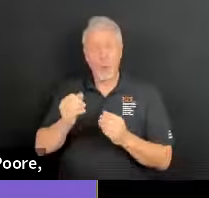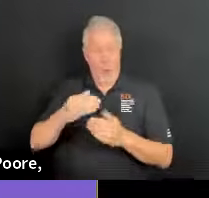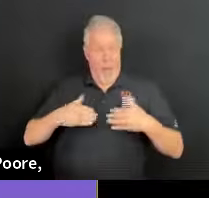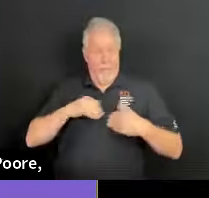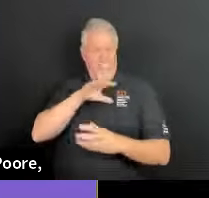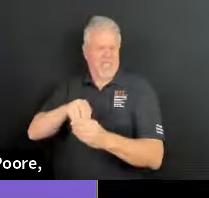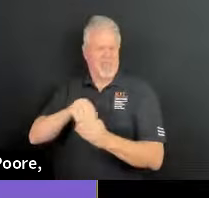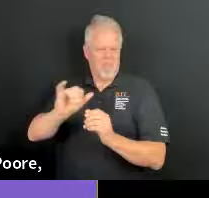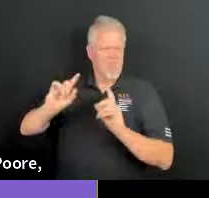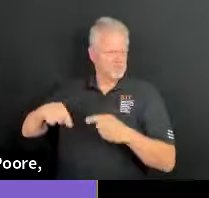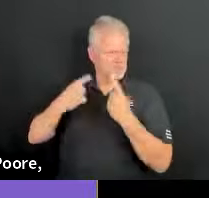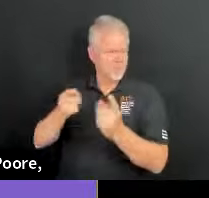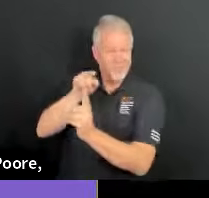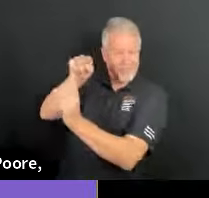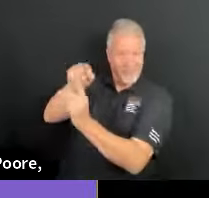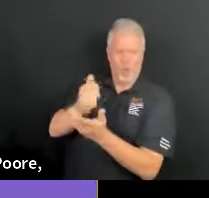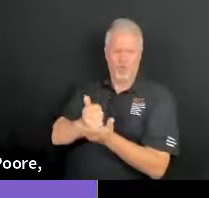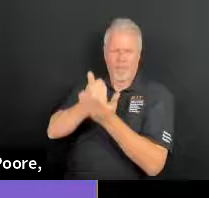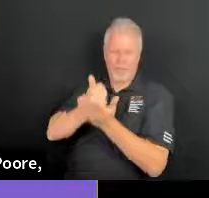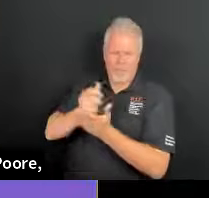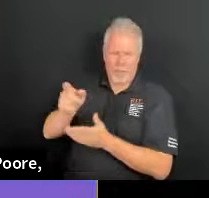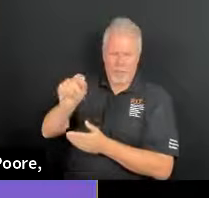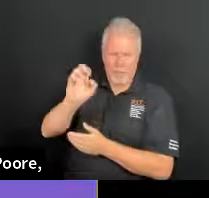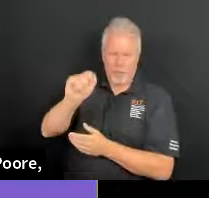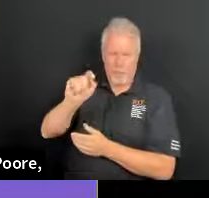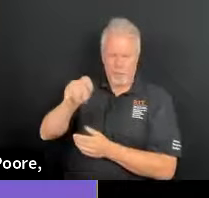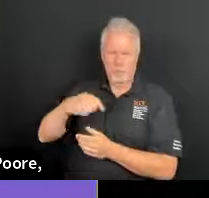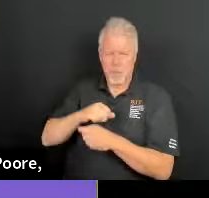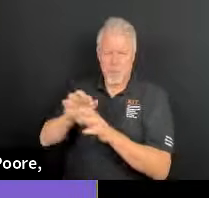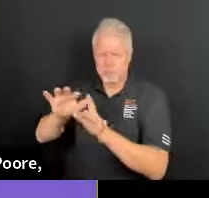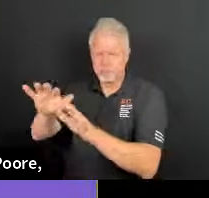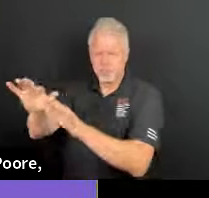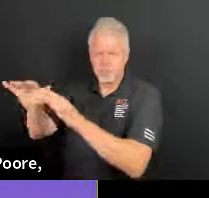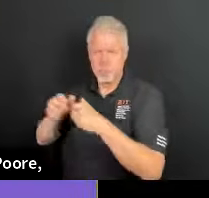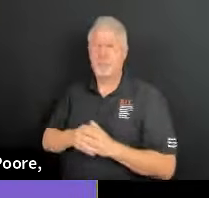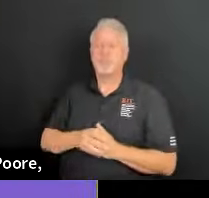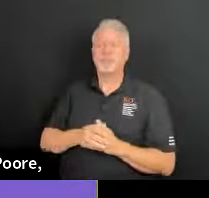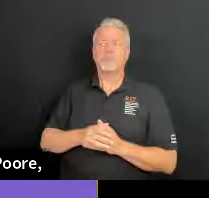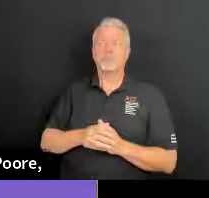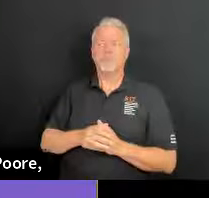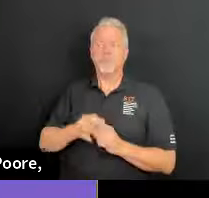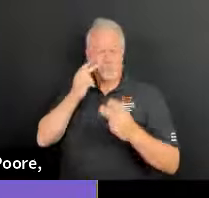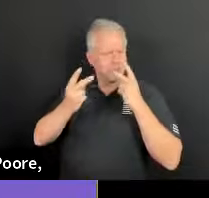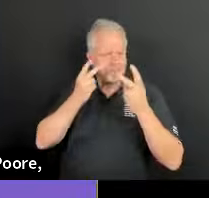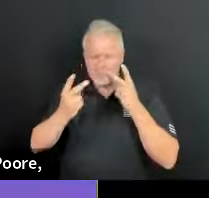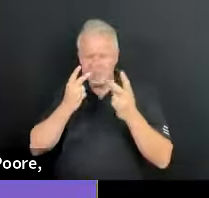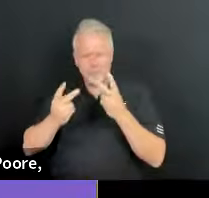March 14th, 1989. And I do remember that. I've been involved with this field since that